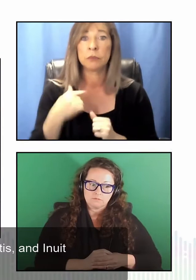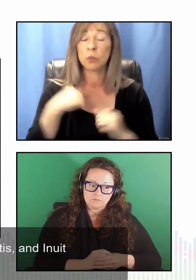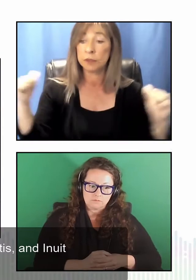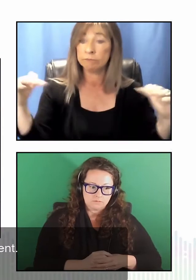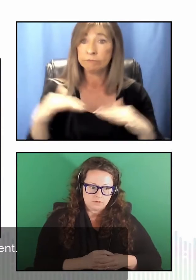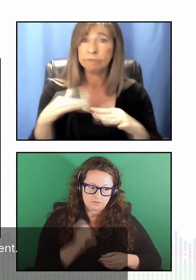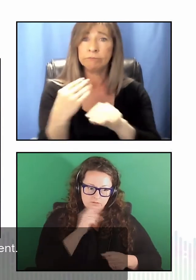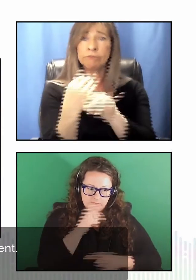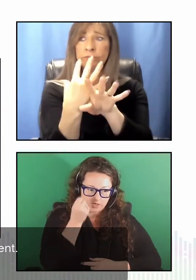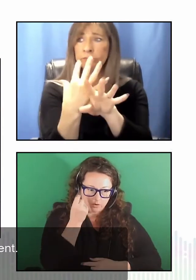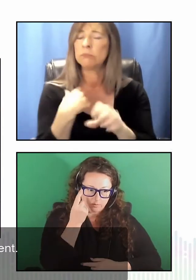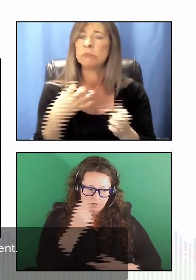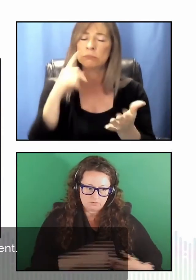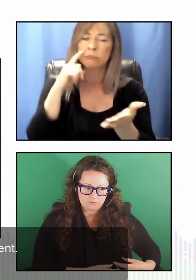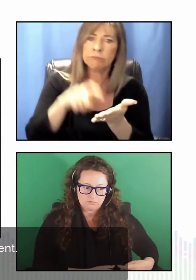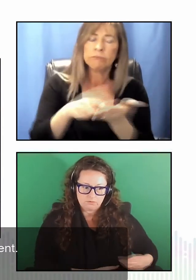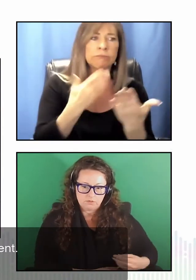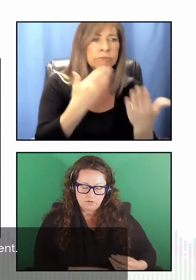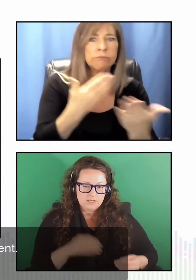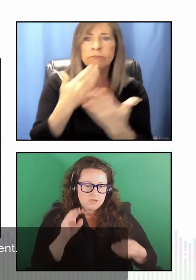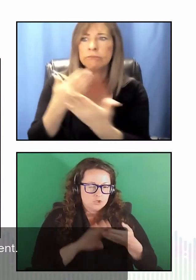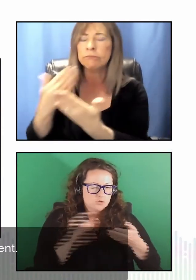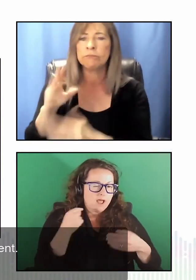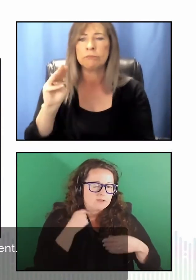their valuable contributions, both past and present.